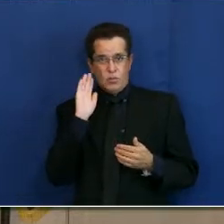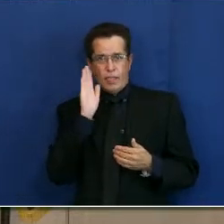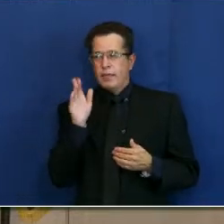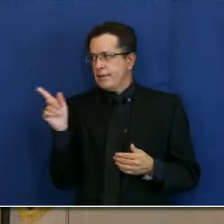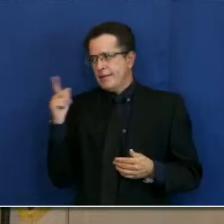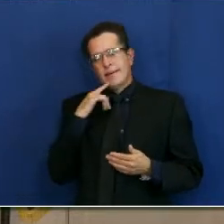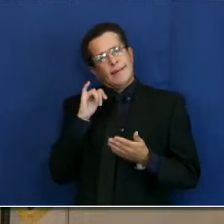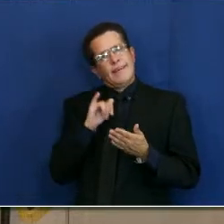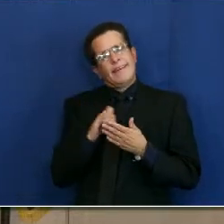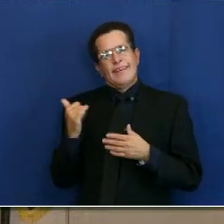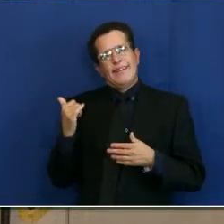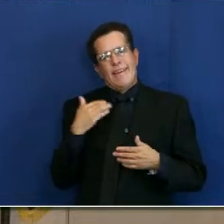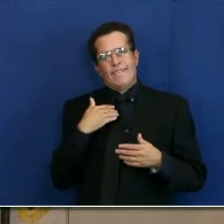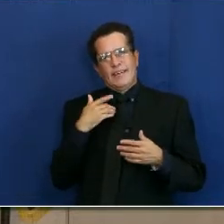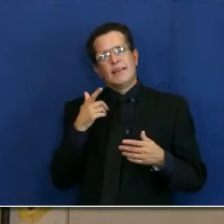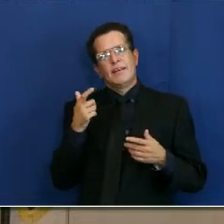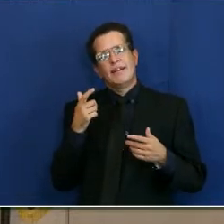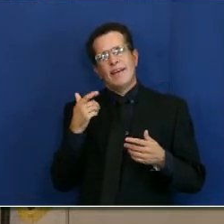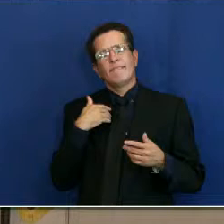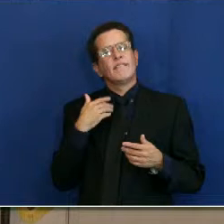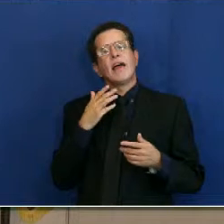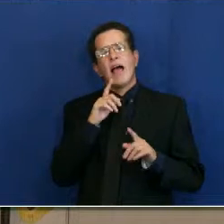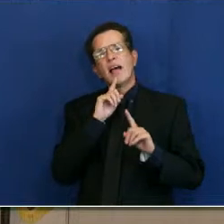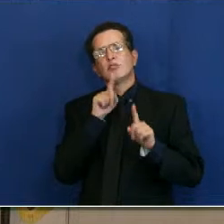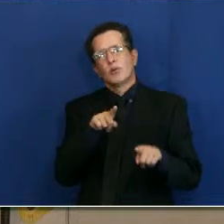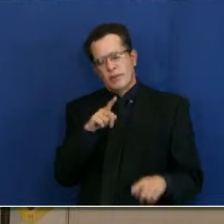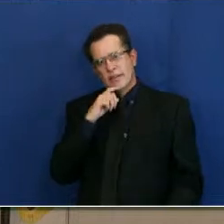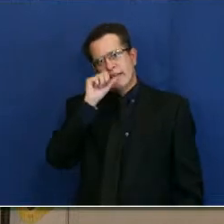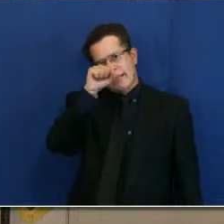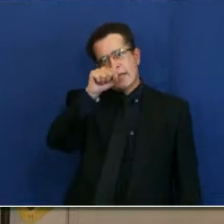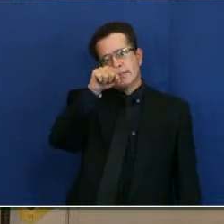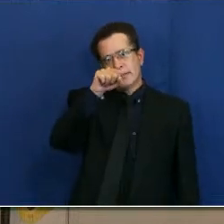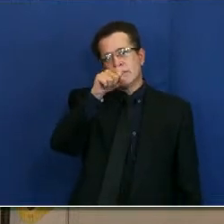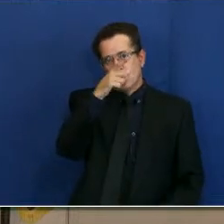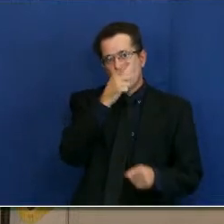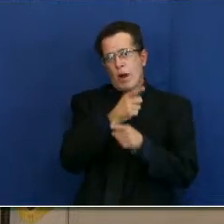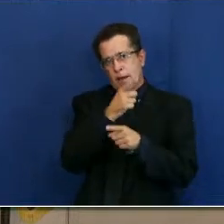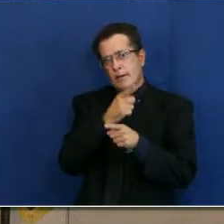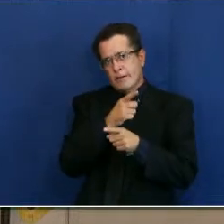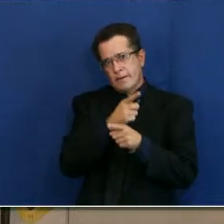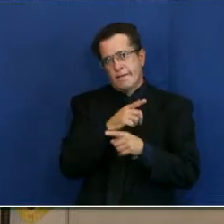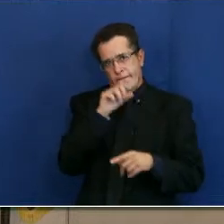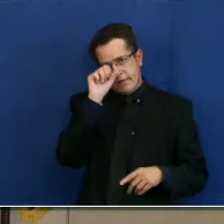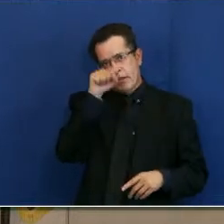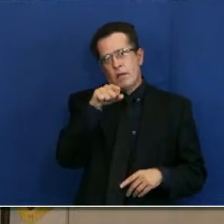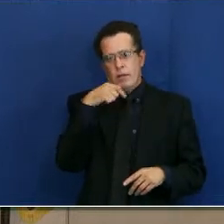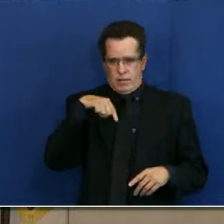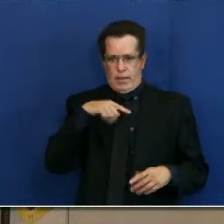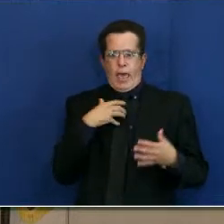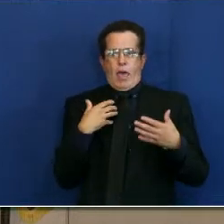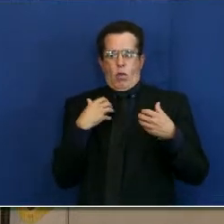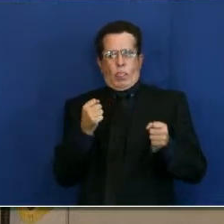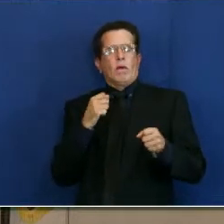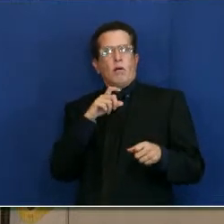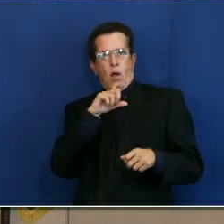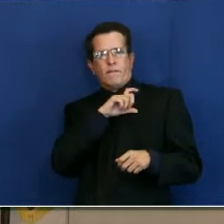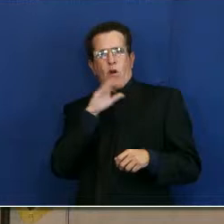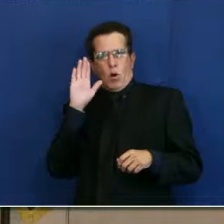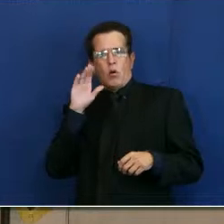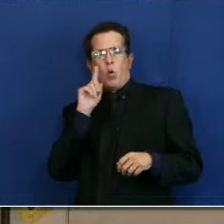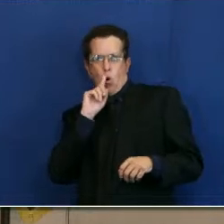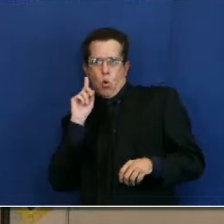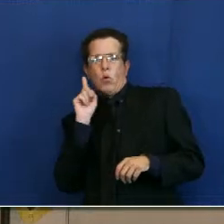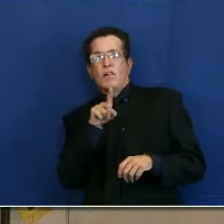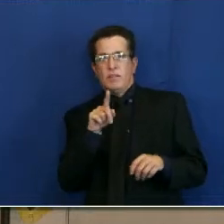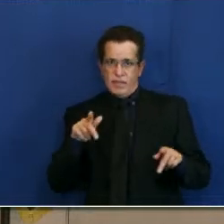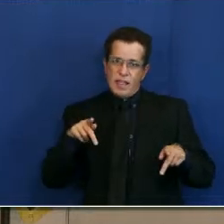long question, I have a short answer. The first question is, yes, you are correct. Our health officer's order did allow